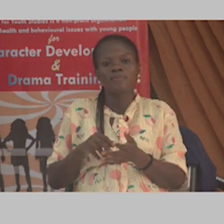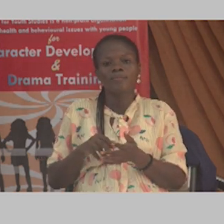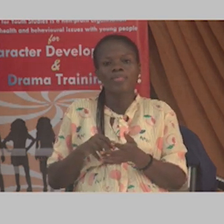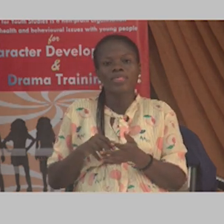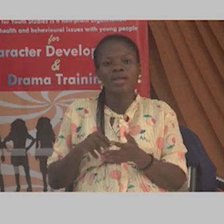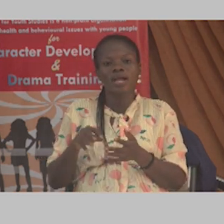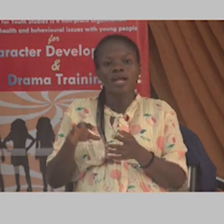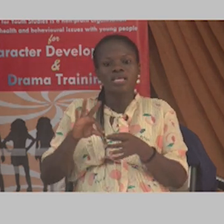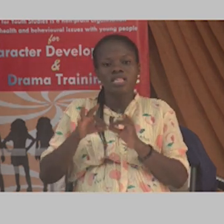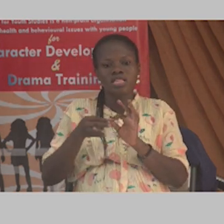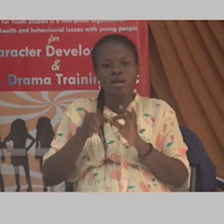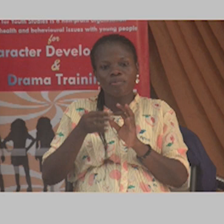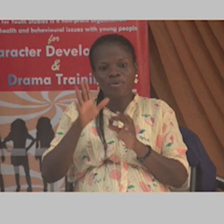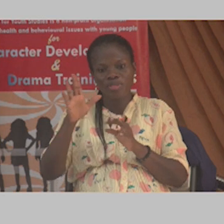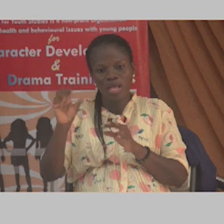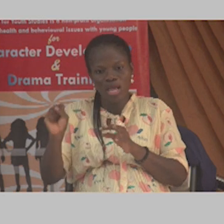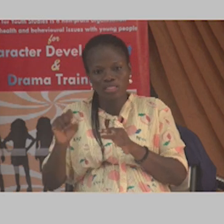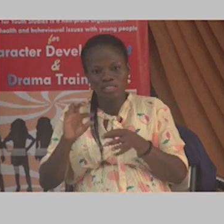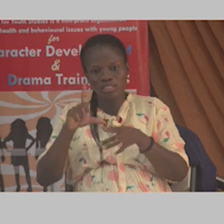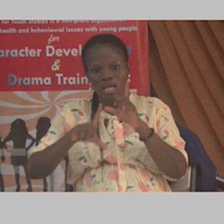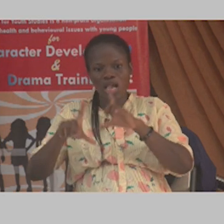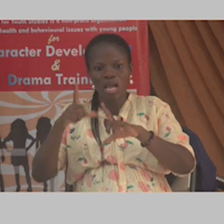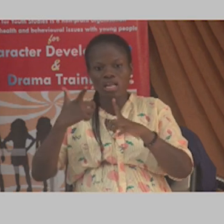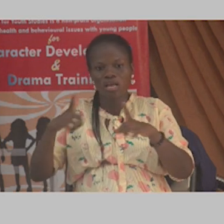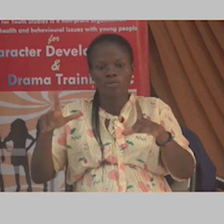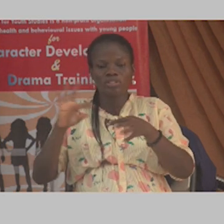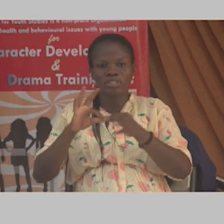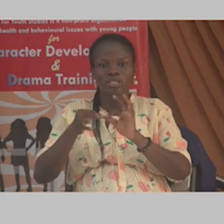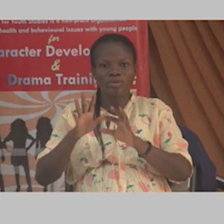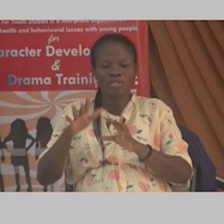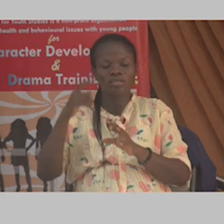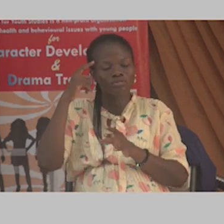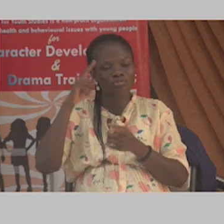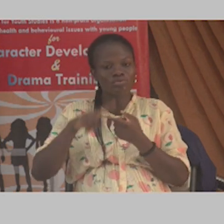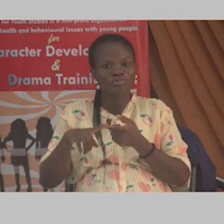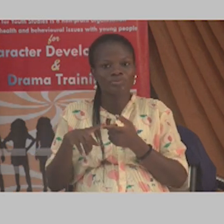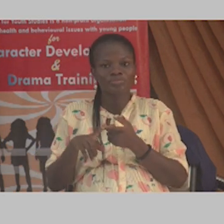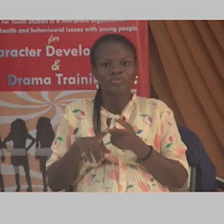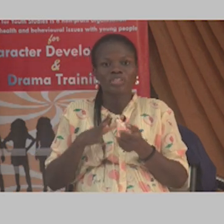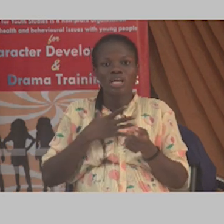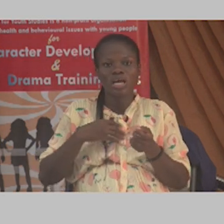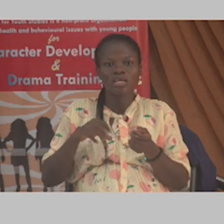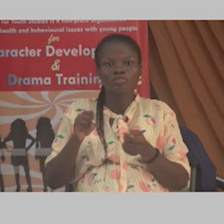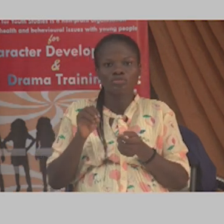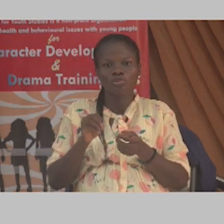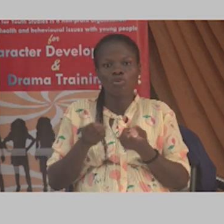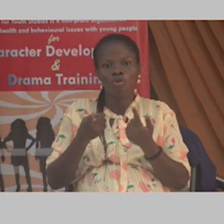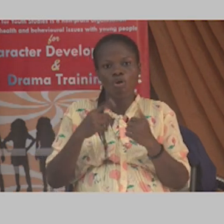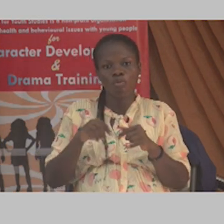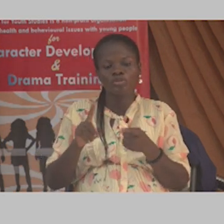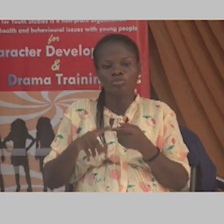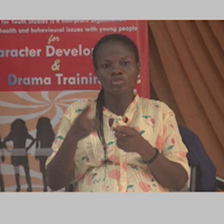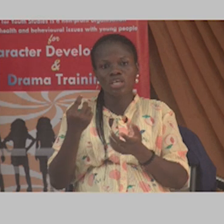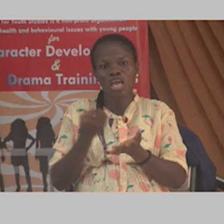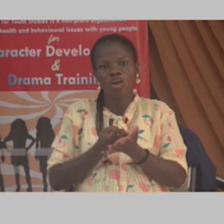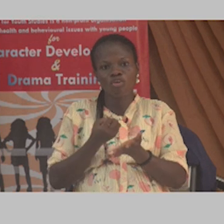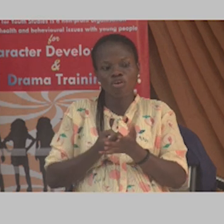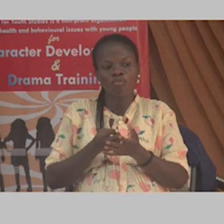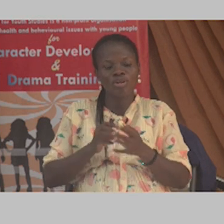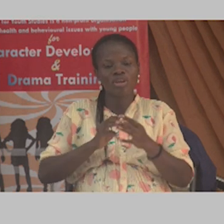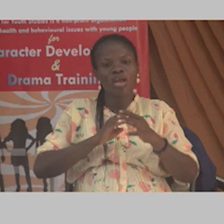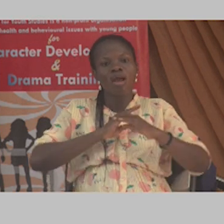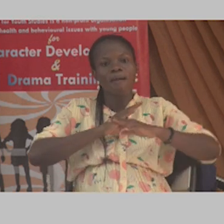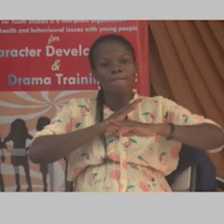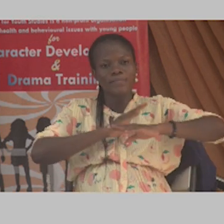as sign language interpreters, to mention a few. And so coming to the economic barriers, what can